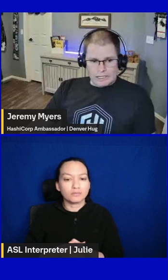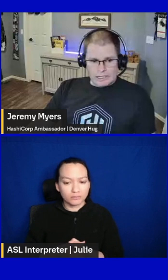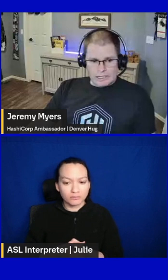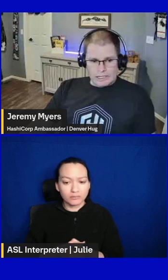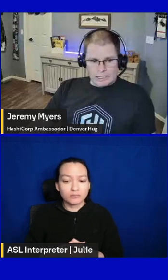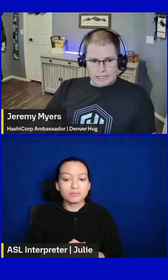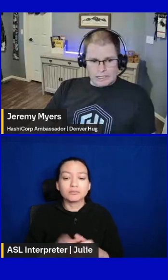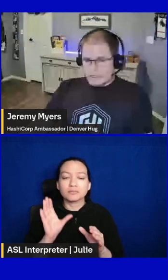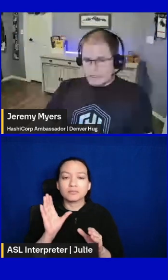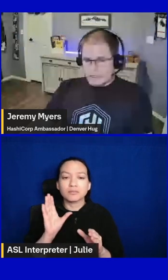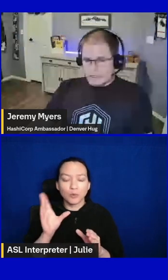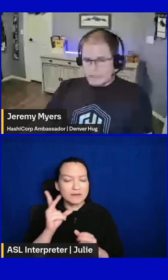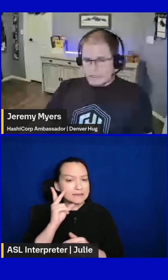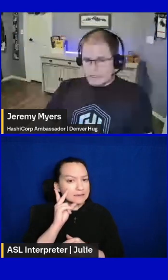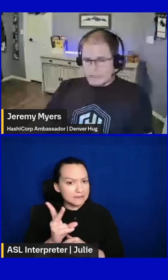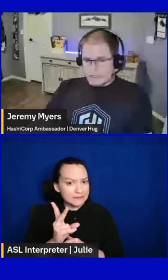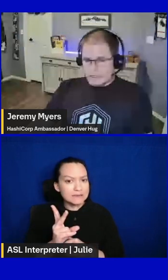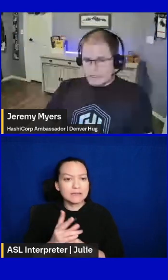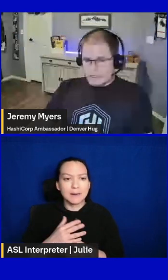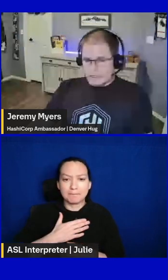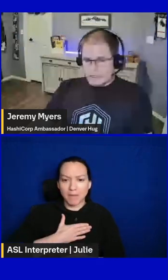We'll take a look at my